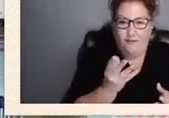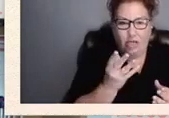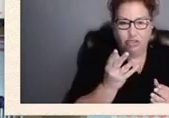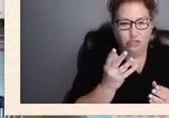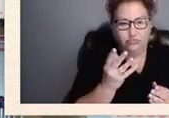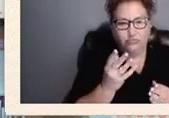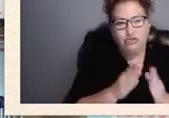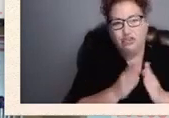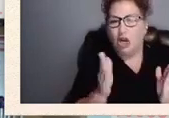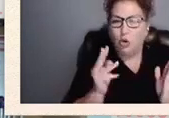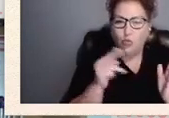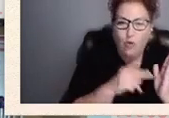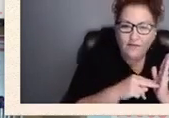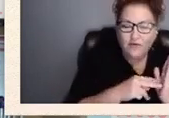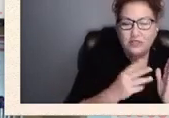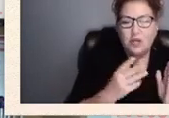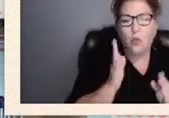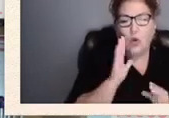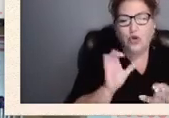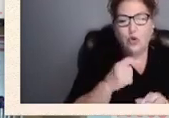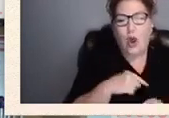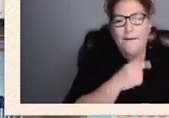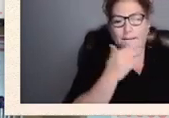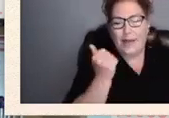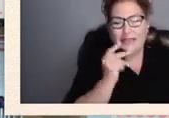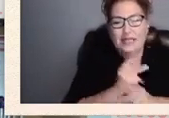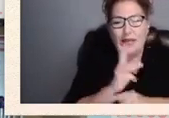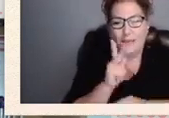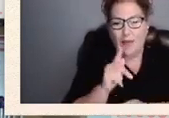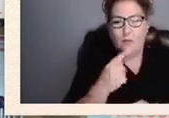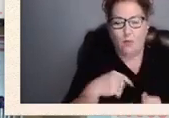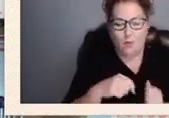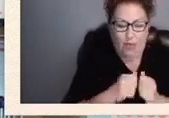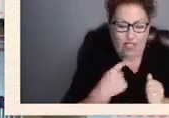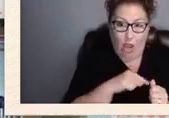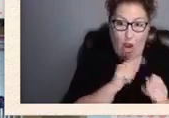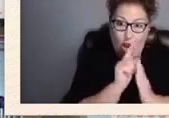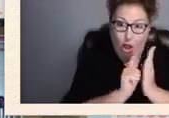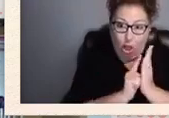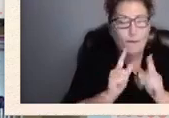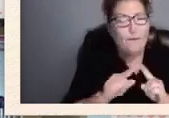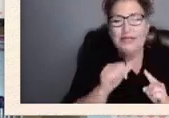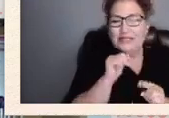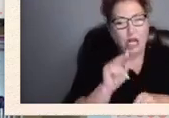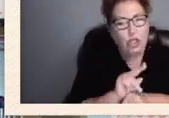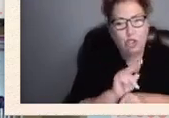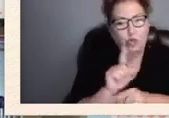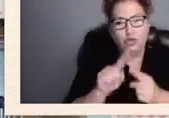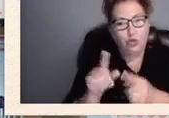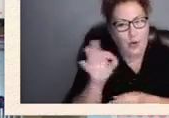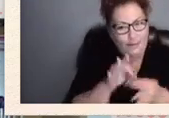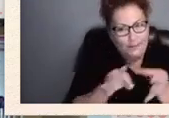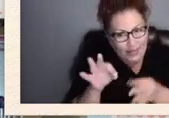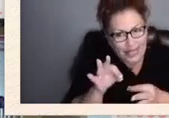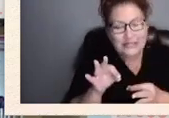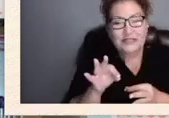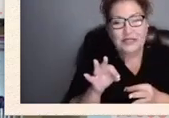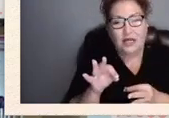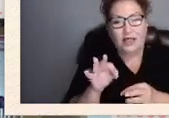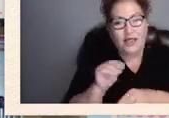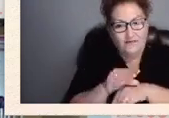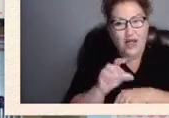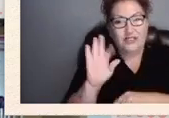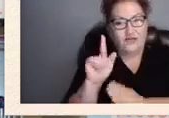best to keep up with our law, but this is not used to replace the advice of your own legal counsel. So in other words, it's just